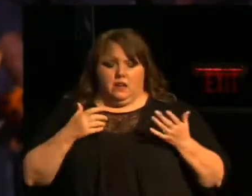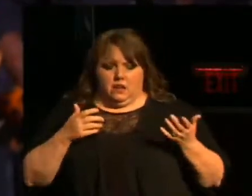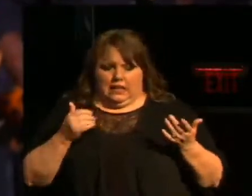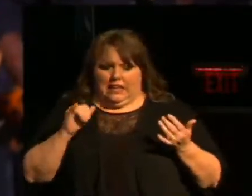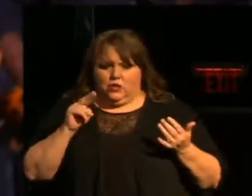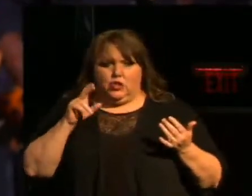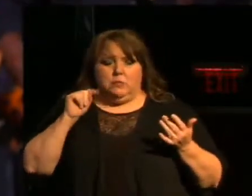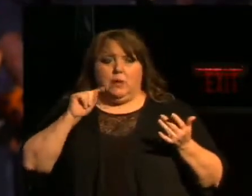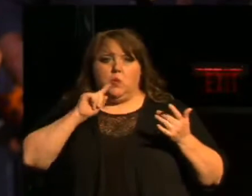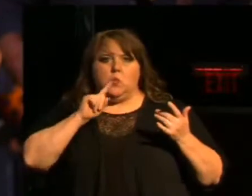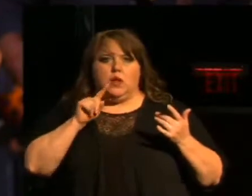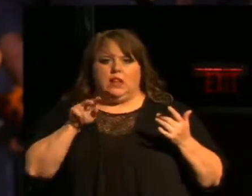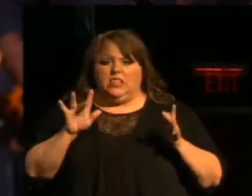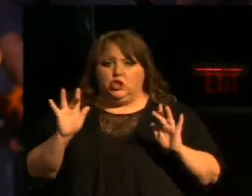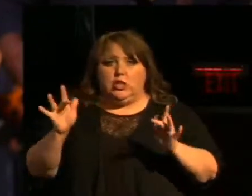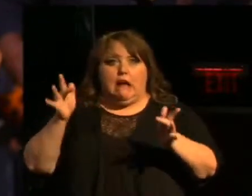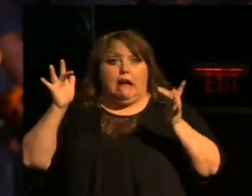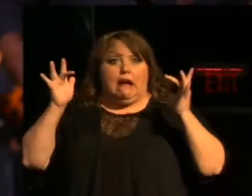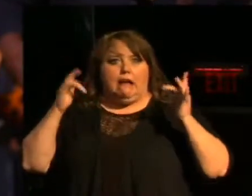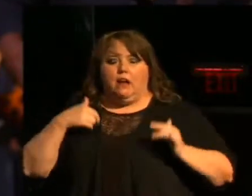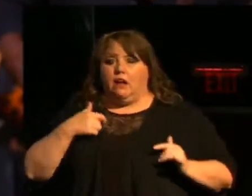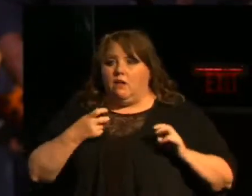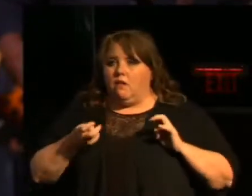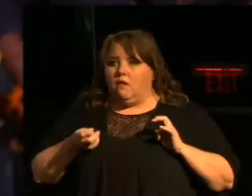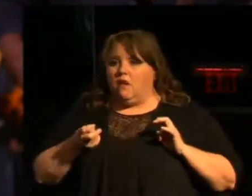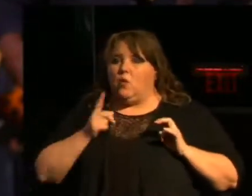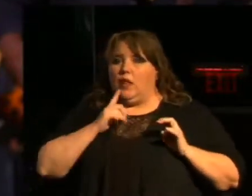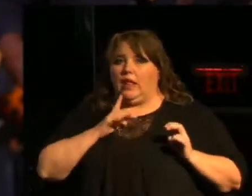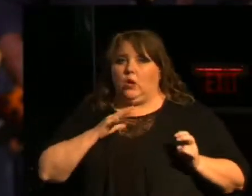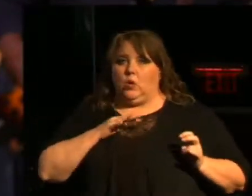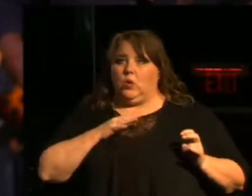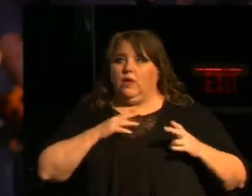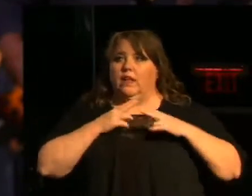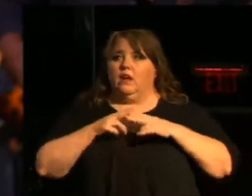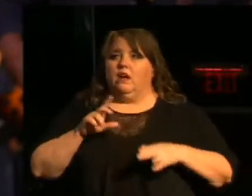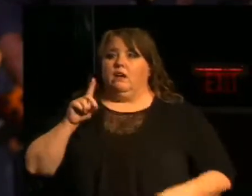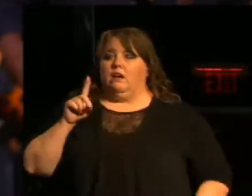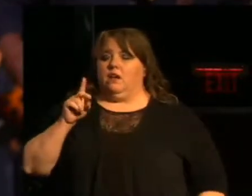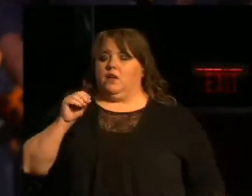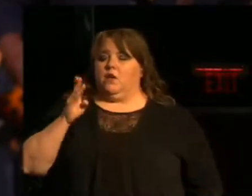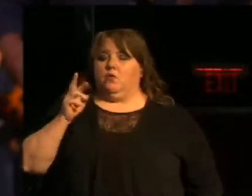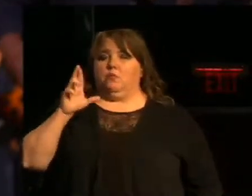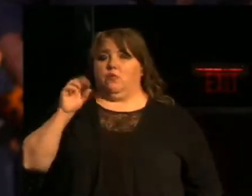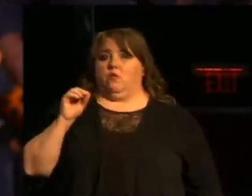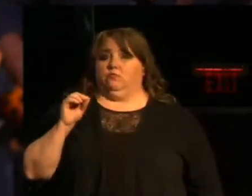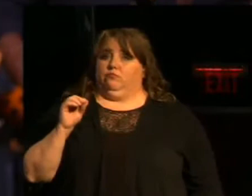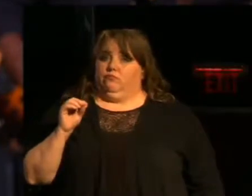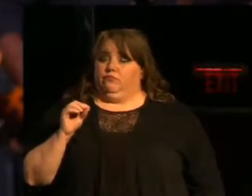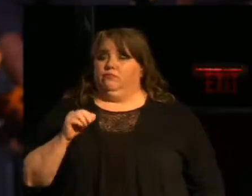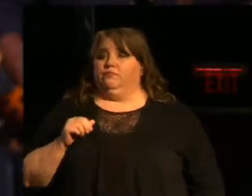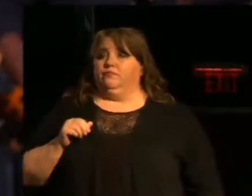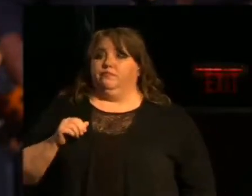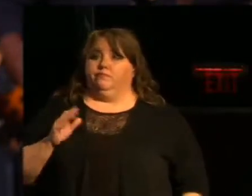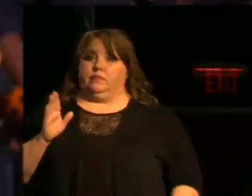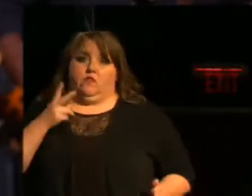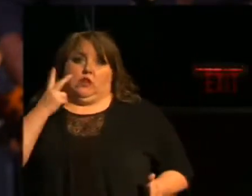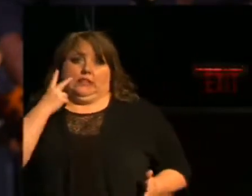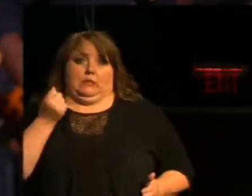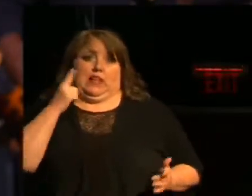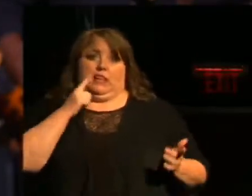There would be this really, really respectful, professional moment. There wasn't a one-man show or a one-woman